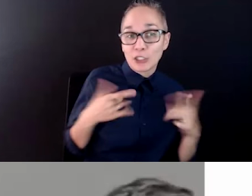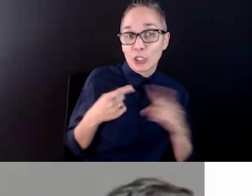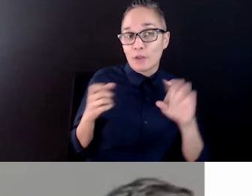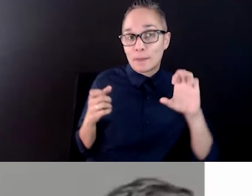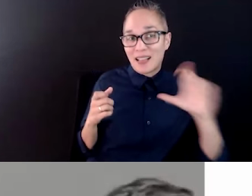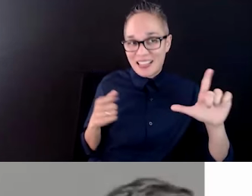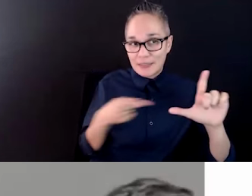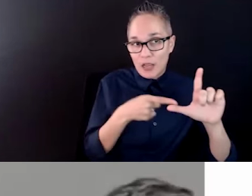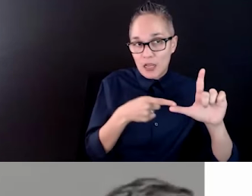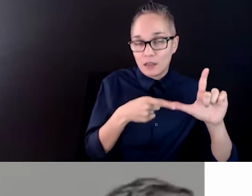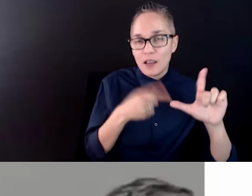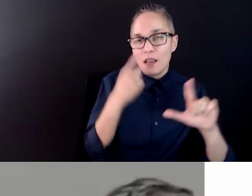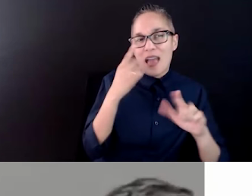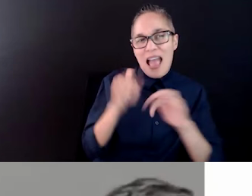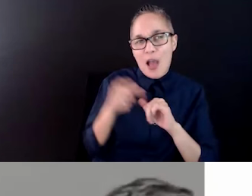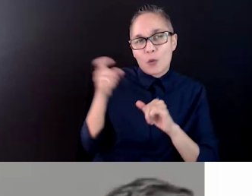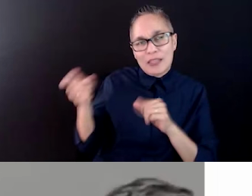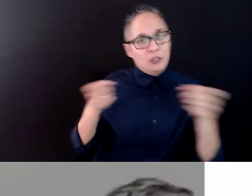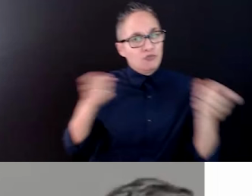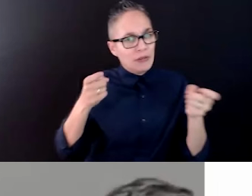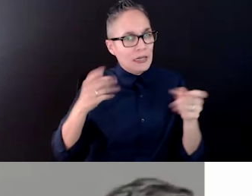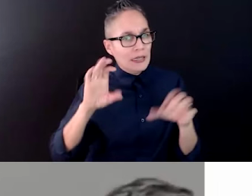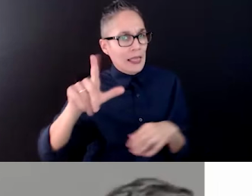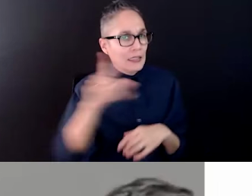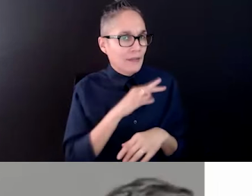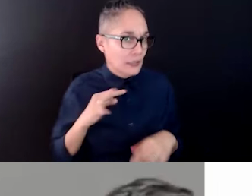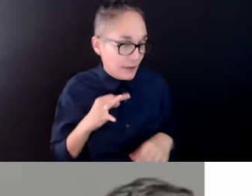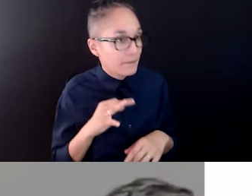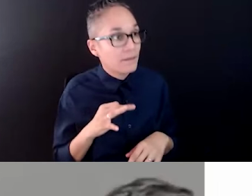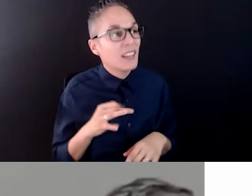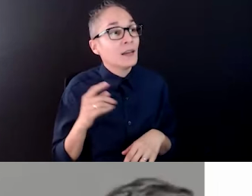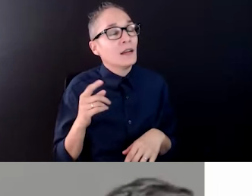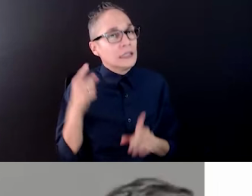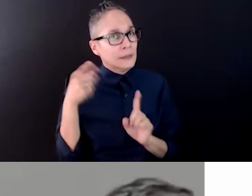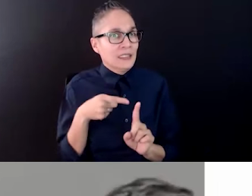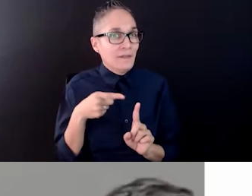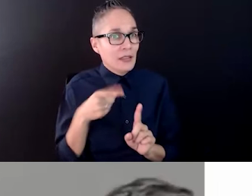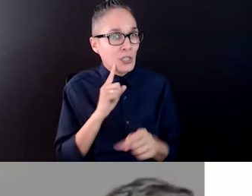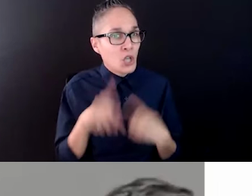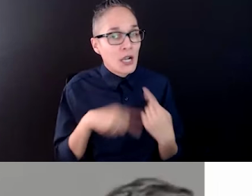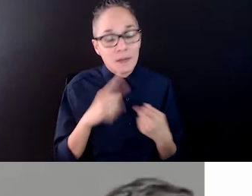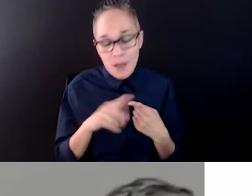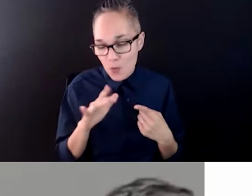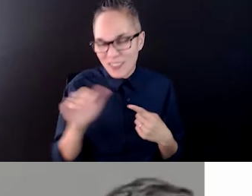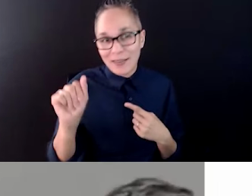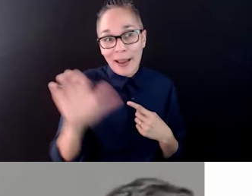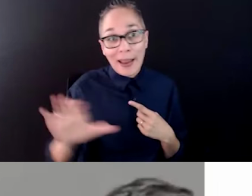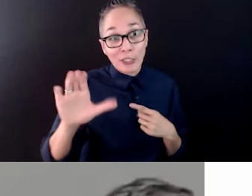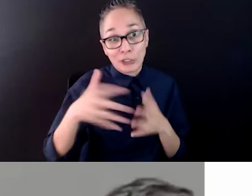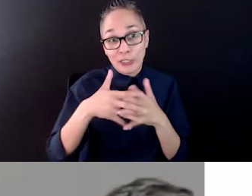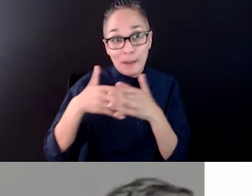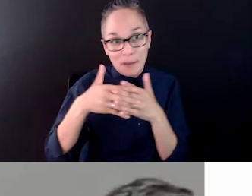side over his treatment of classified staff. Specifically, if I remember correctly, Asian